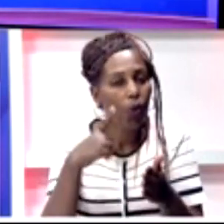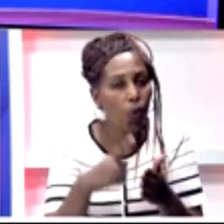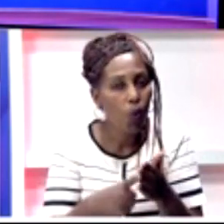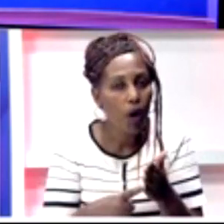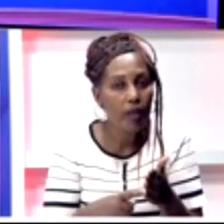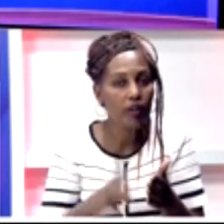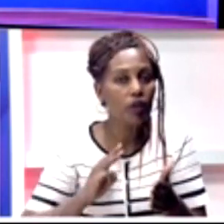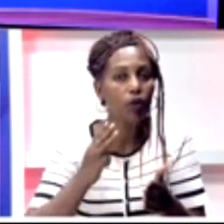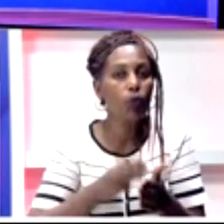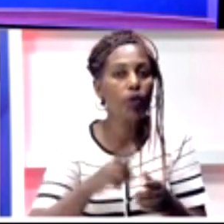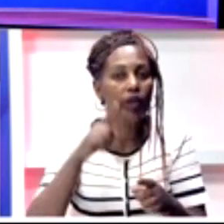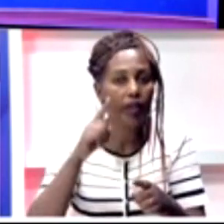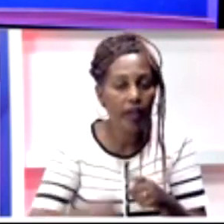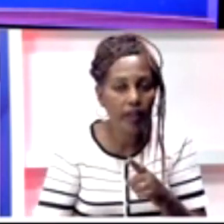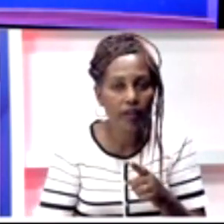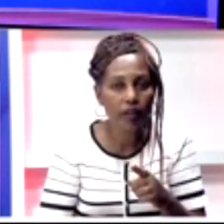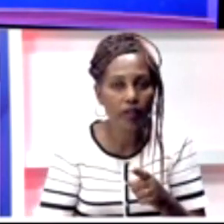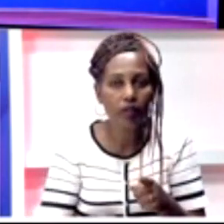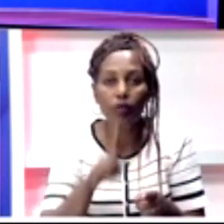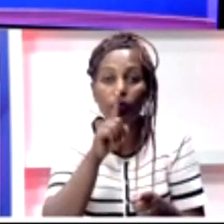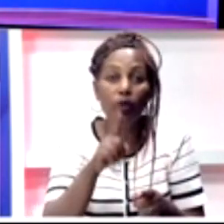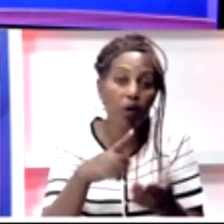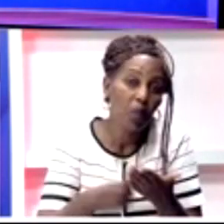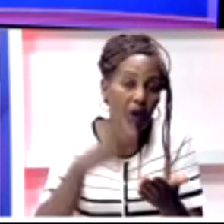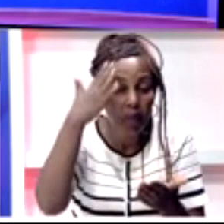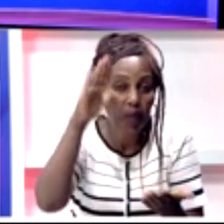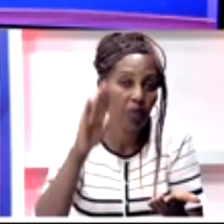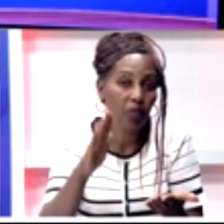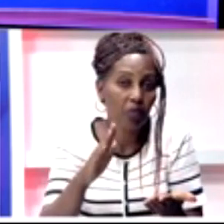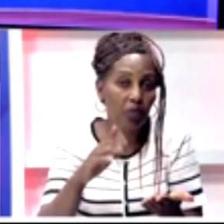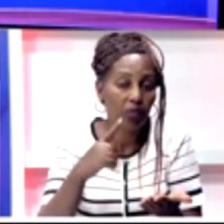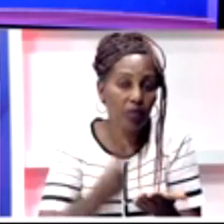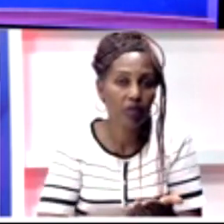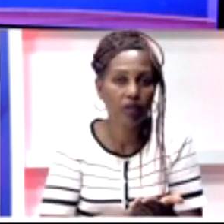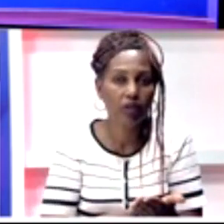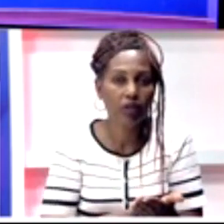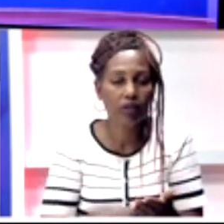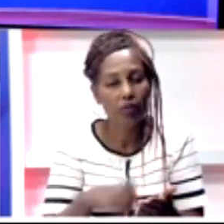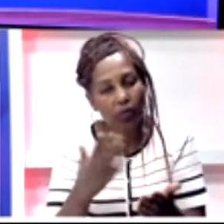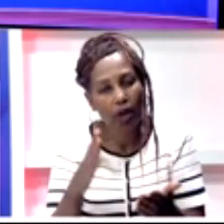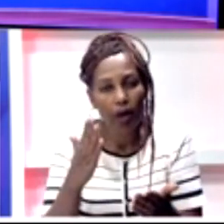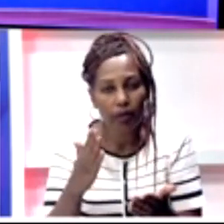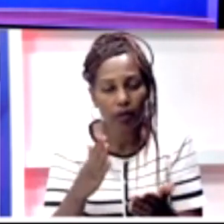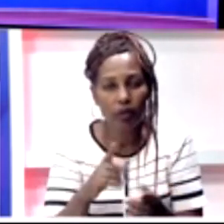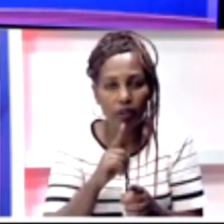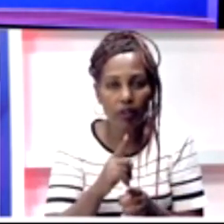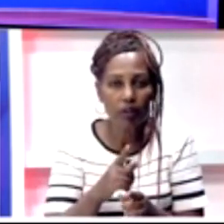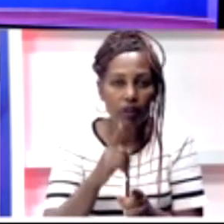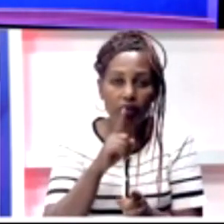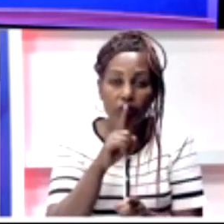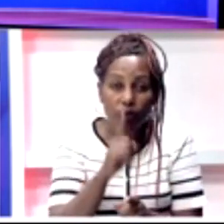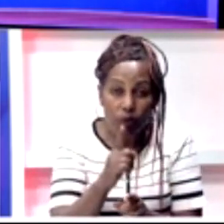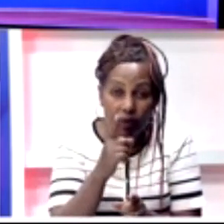of. Might may tell us what we cannot be sure